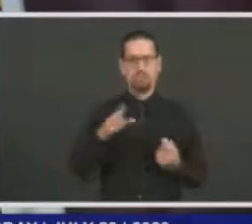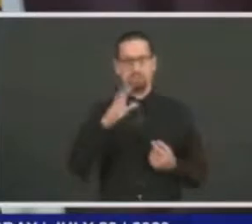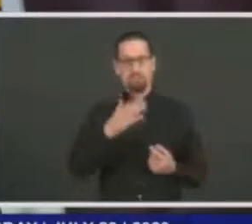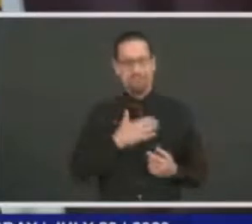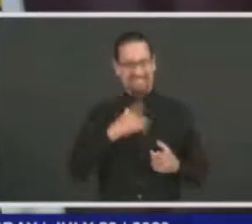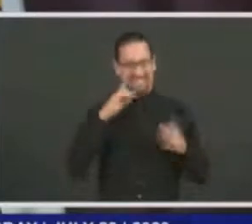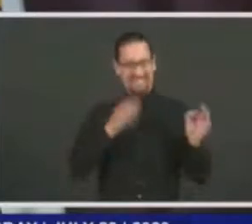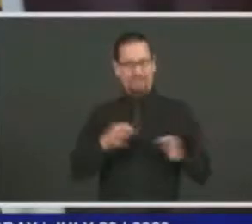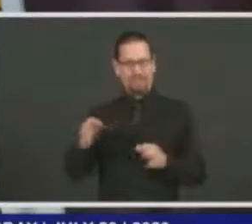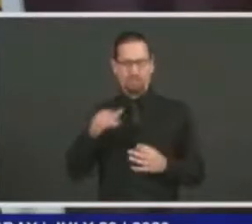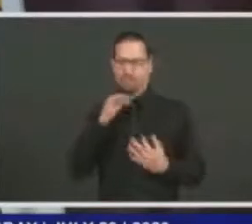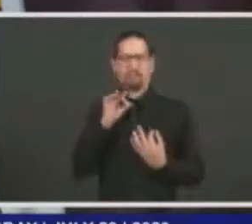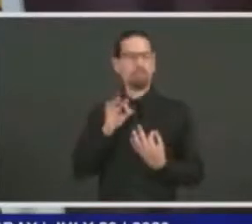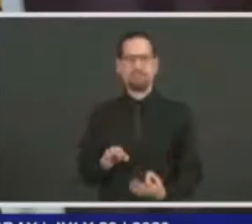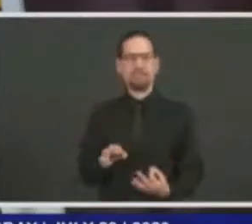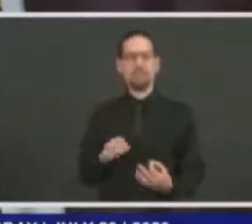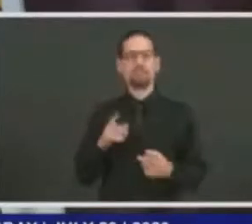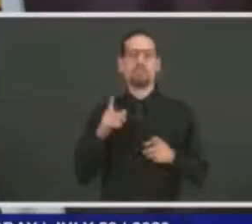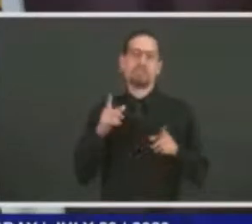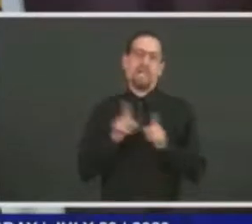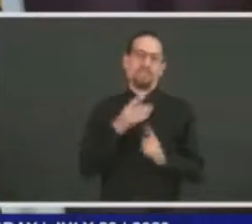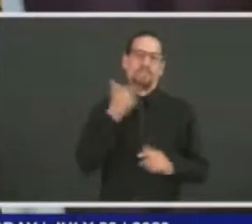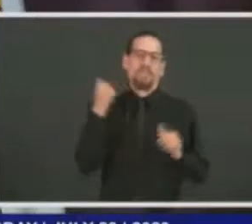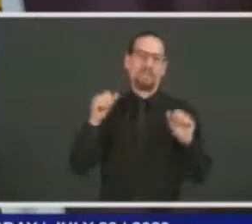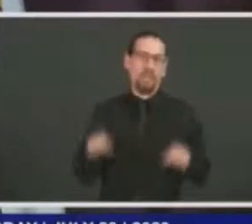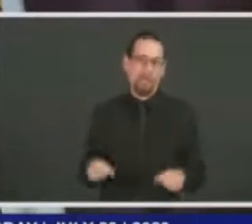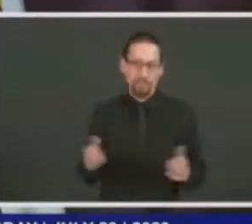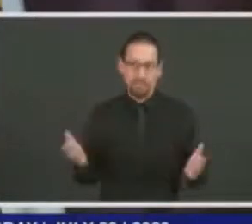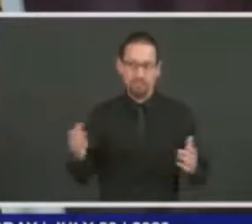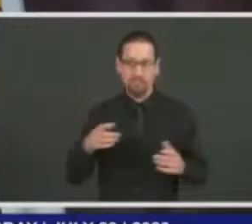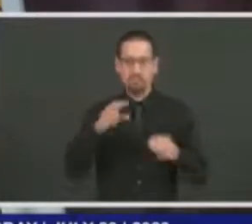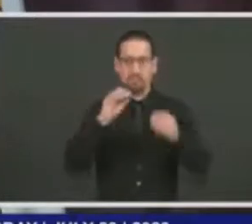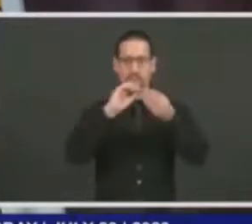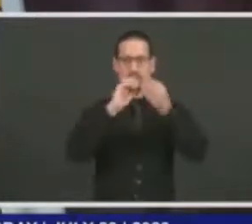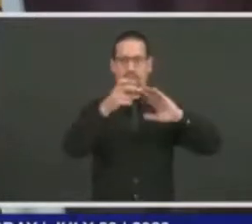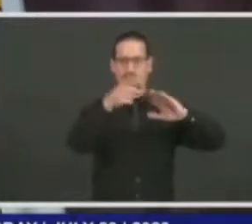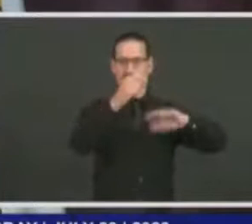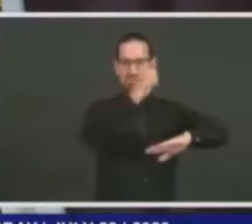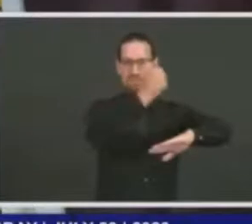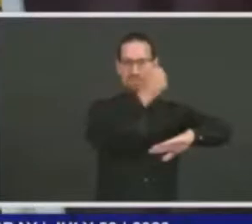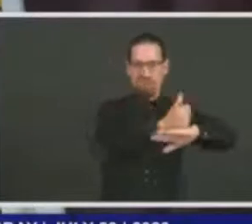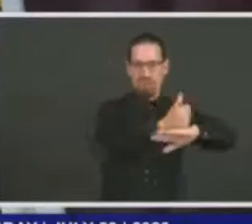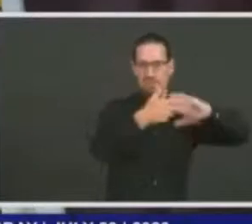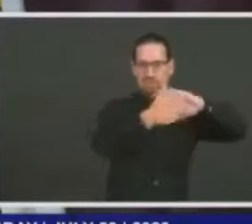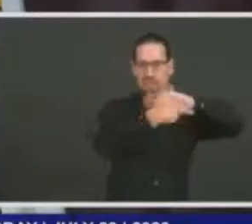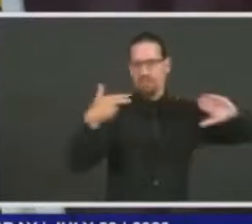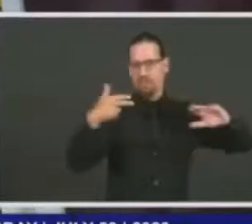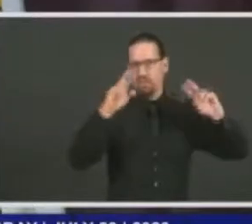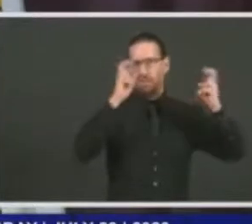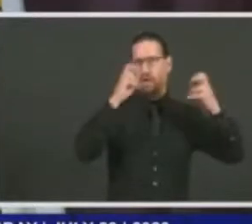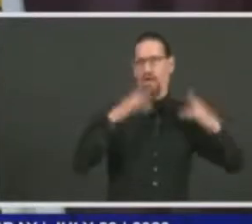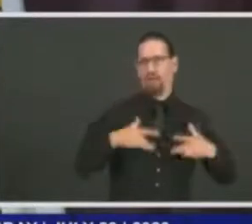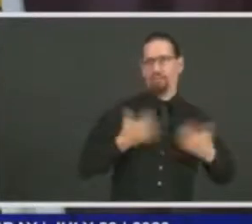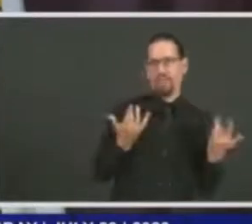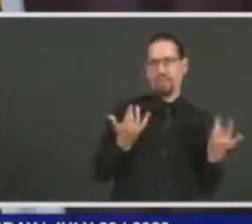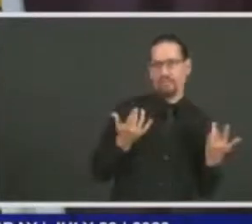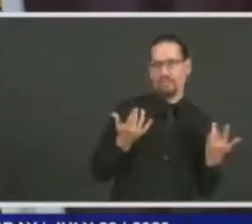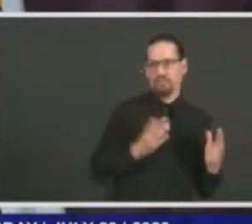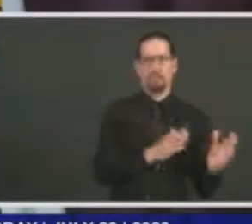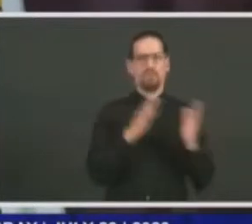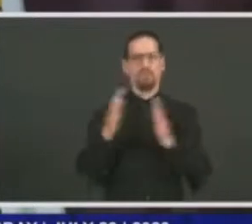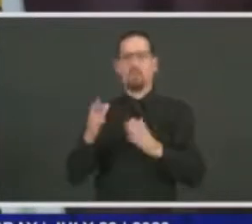We are going by the nature of the event. So if you have an event where people are